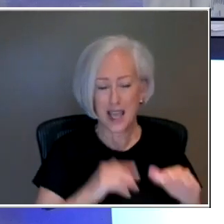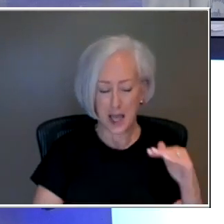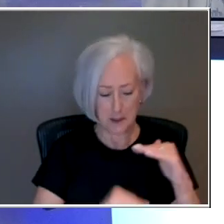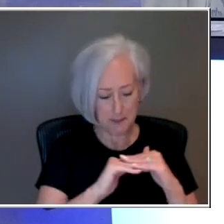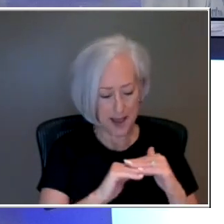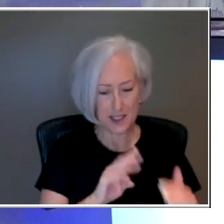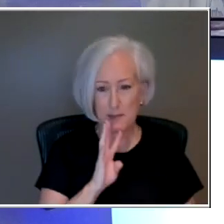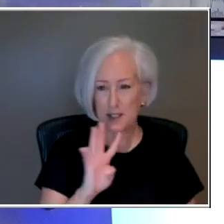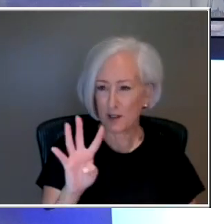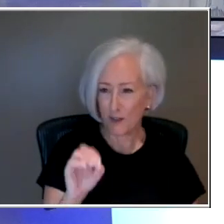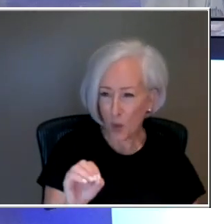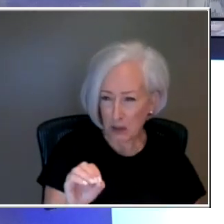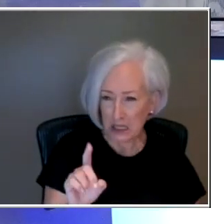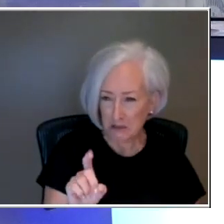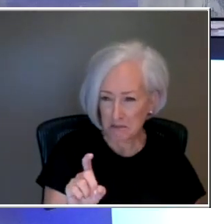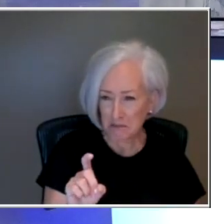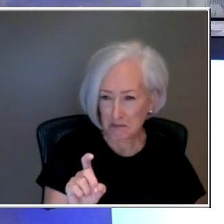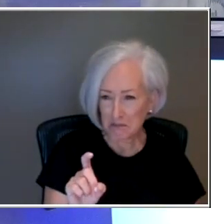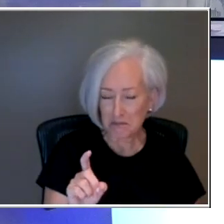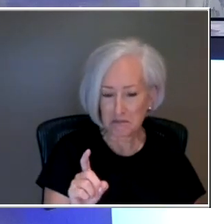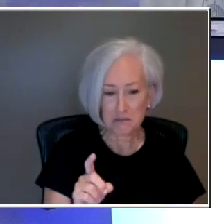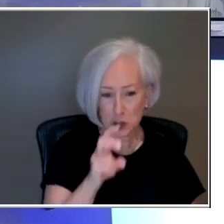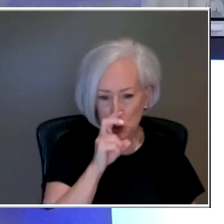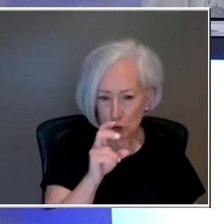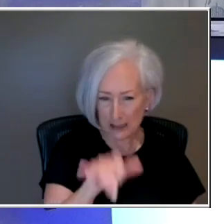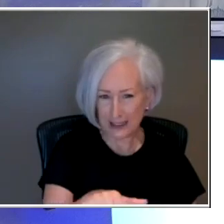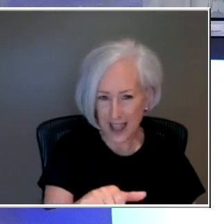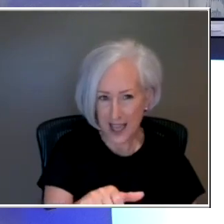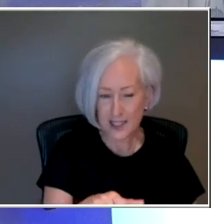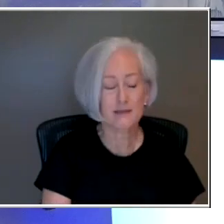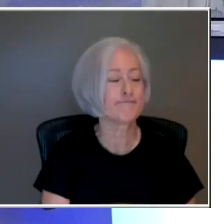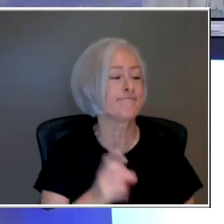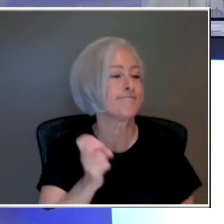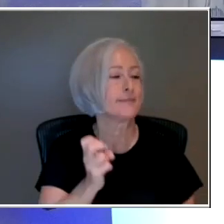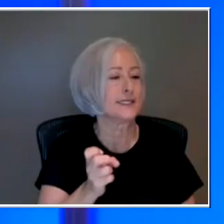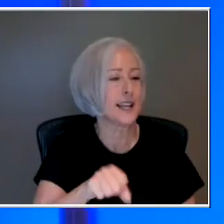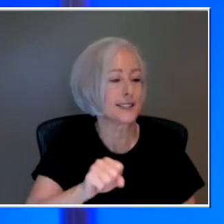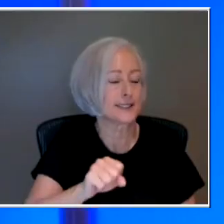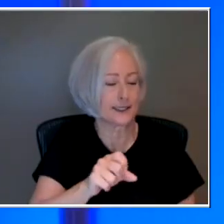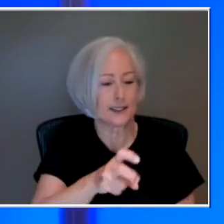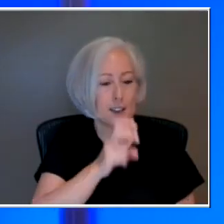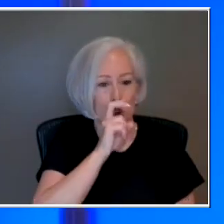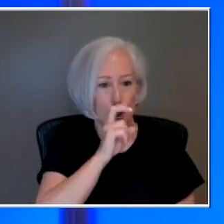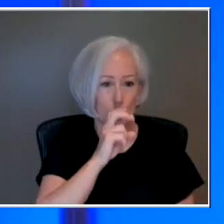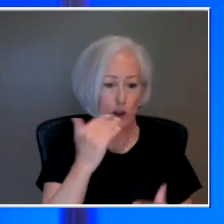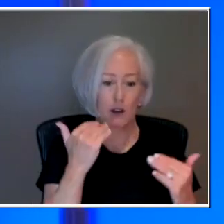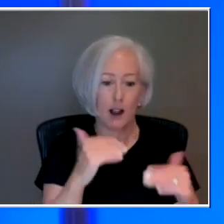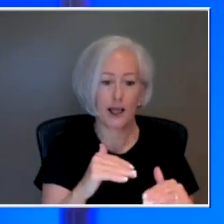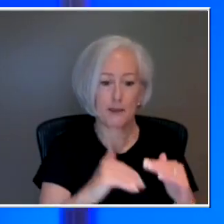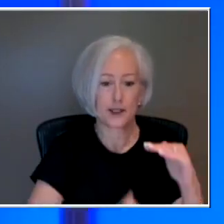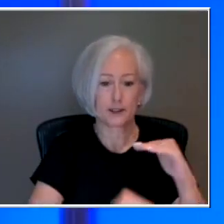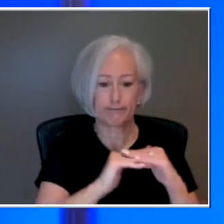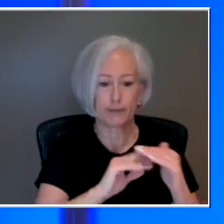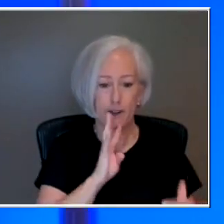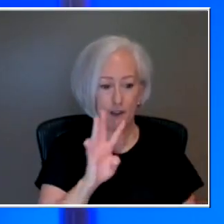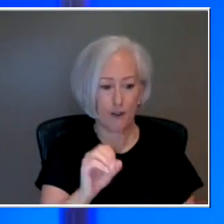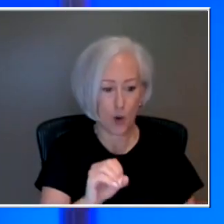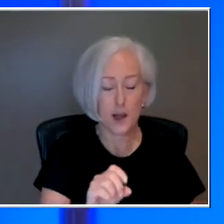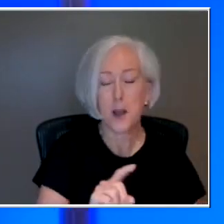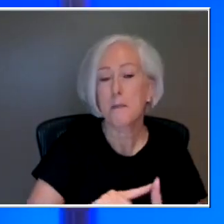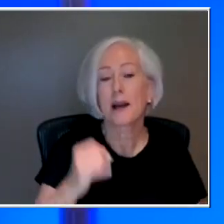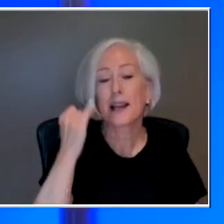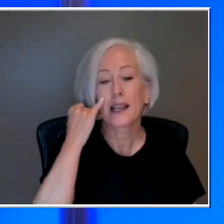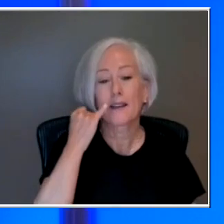Yeah, so for being on the donor registry, it is a hard limit. But if you have a family, let's say the